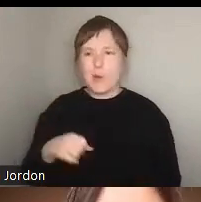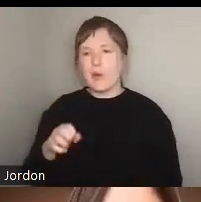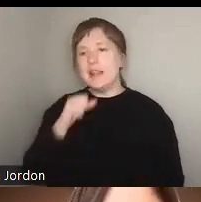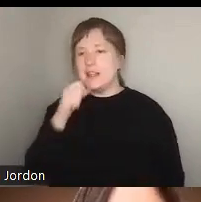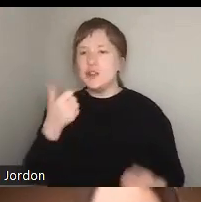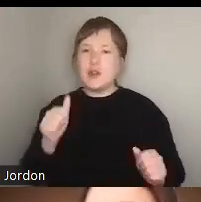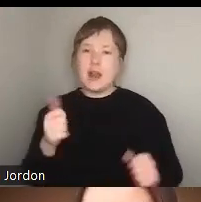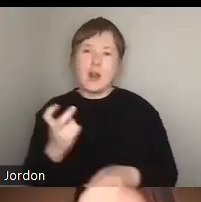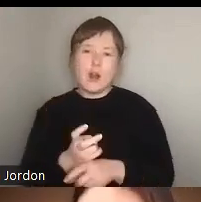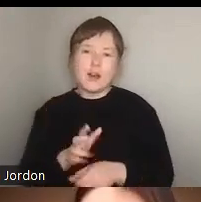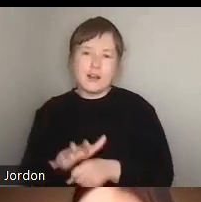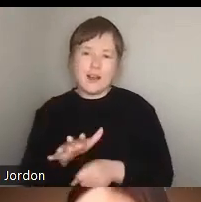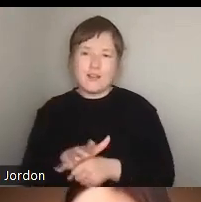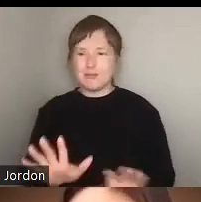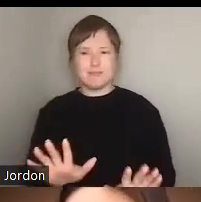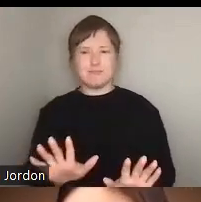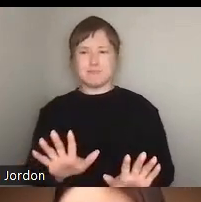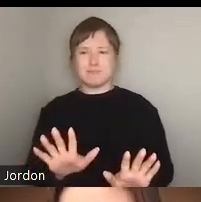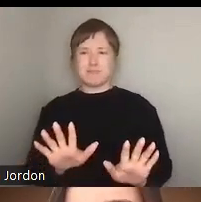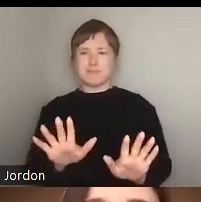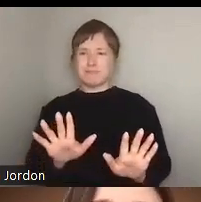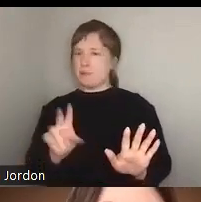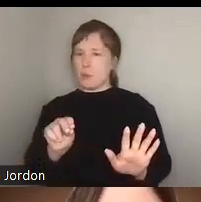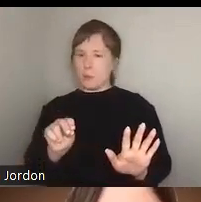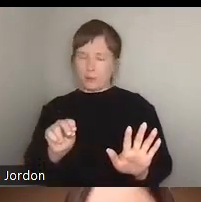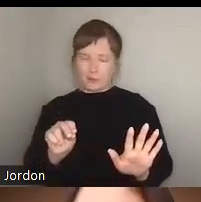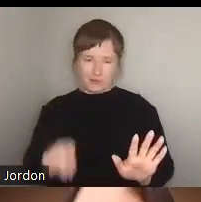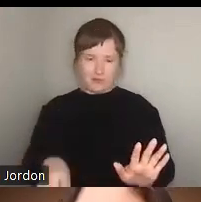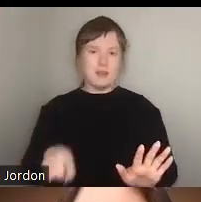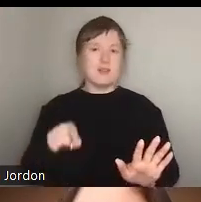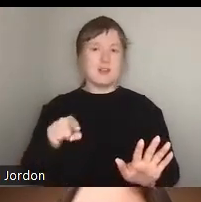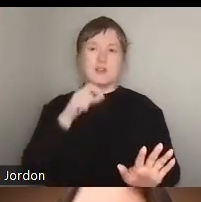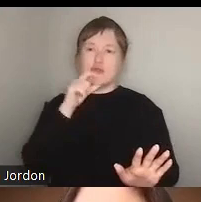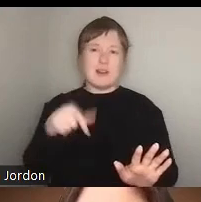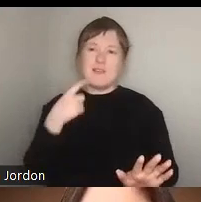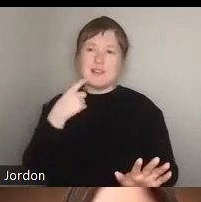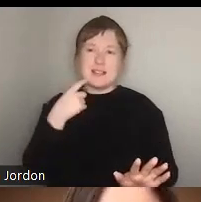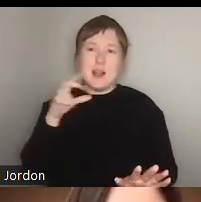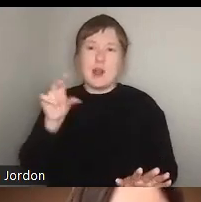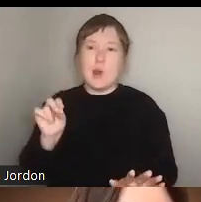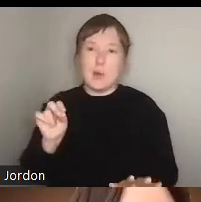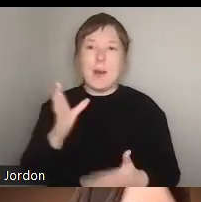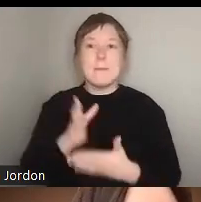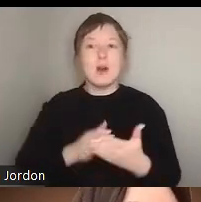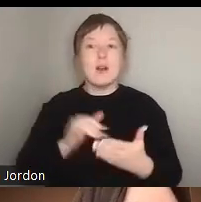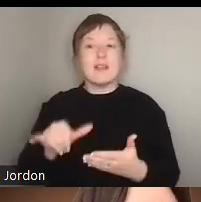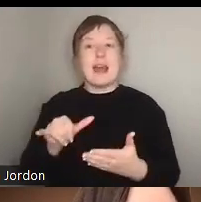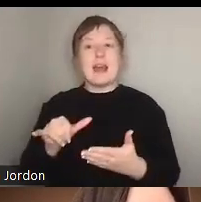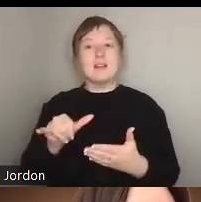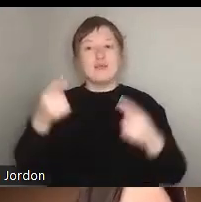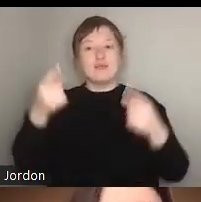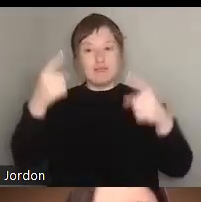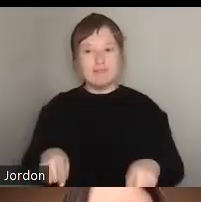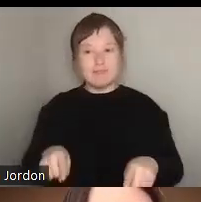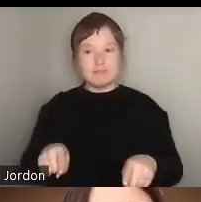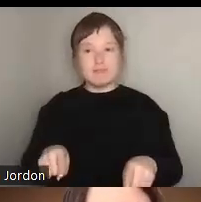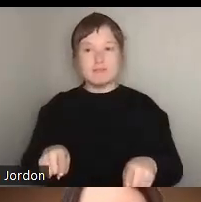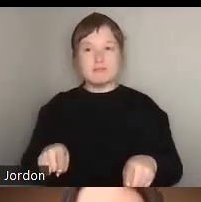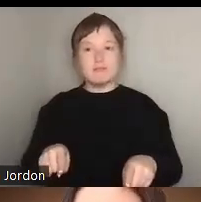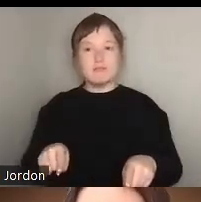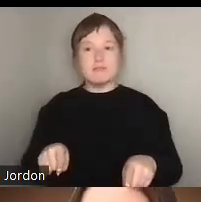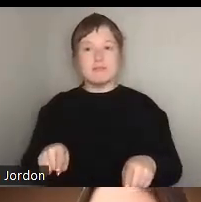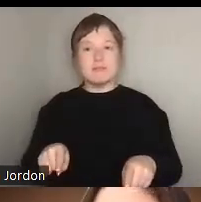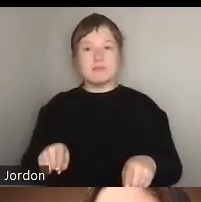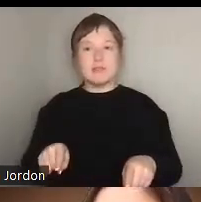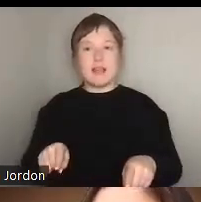enough. That's not the case. You should not have to say no. Part of that getting consent is,